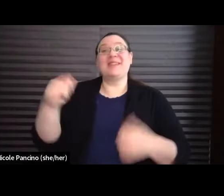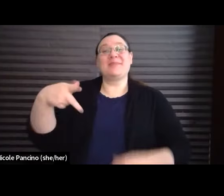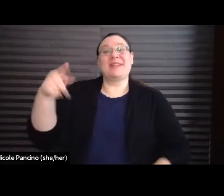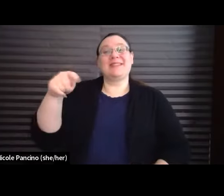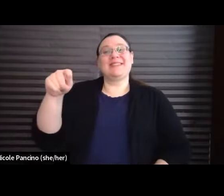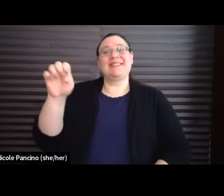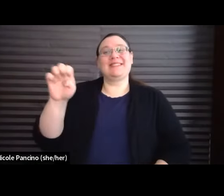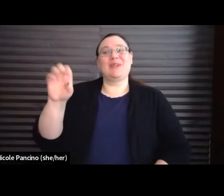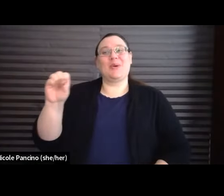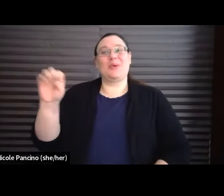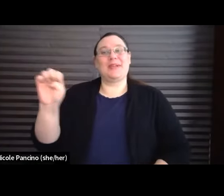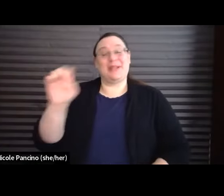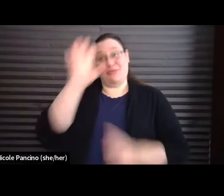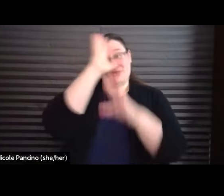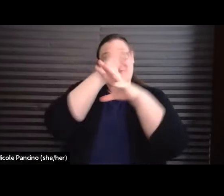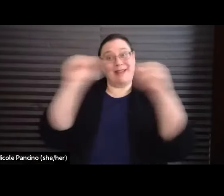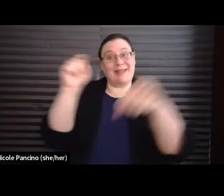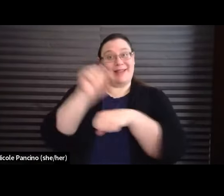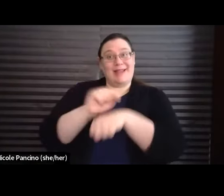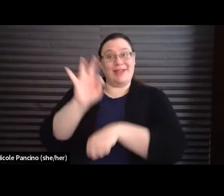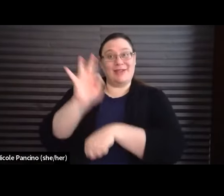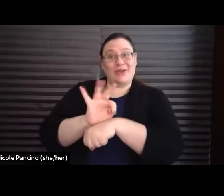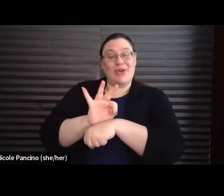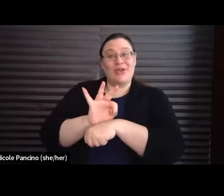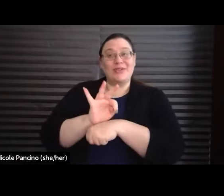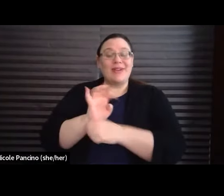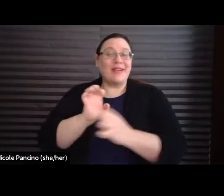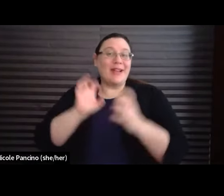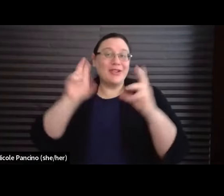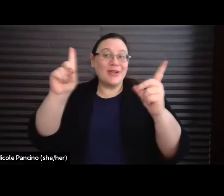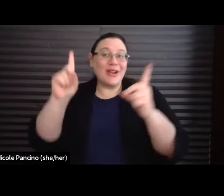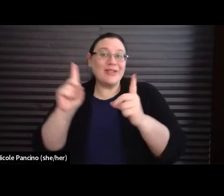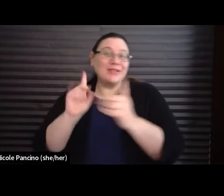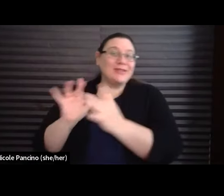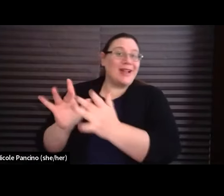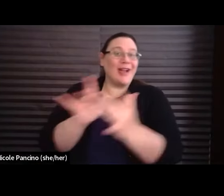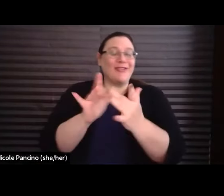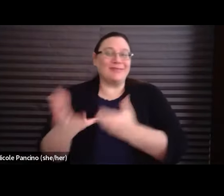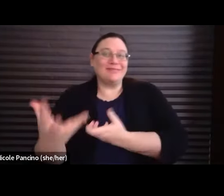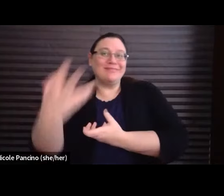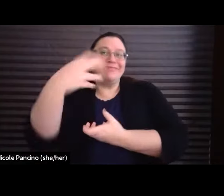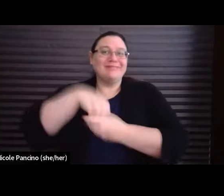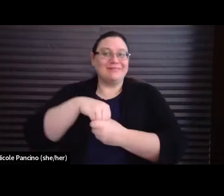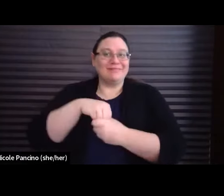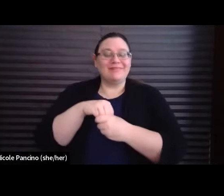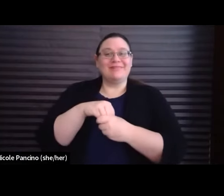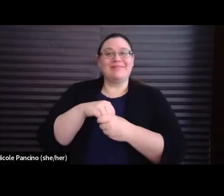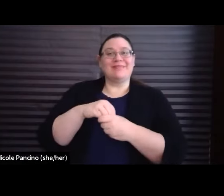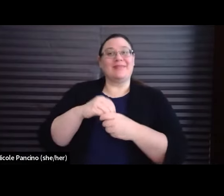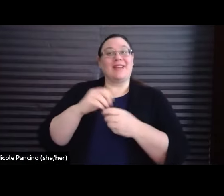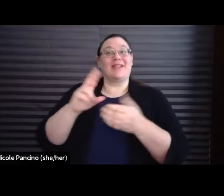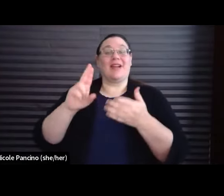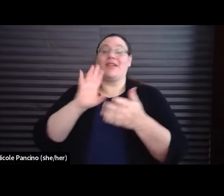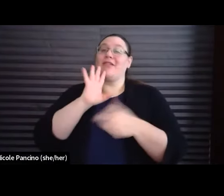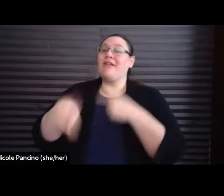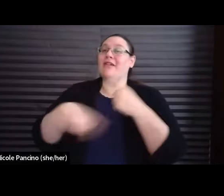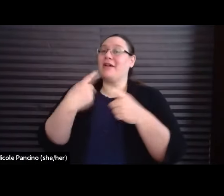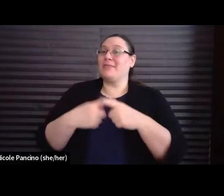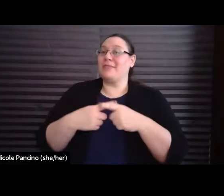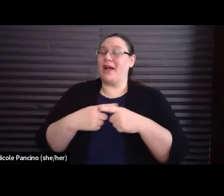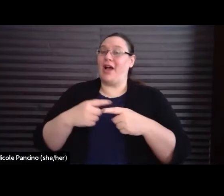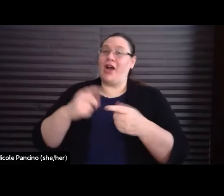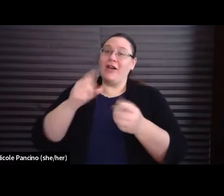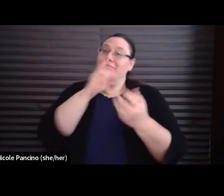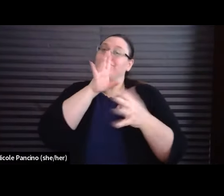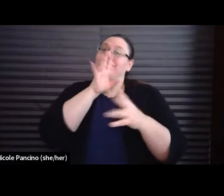Task Force on Education, Outreach, and Engagement live stream, Dubbing Contract Basics. The rise of streaming